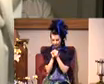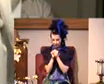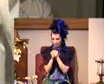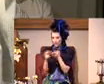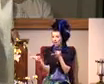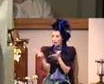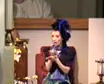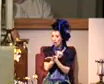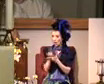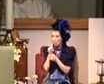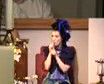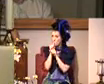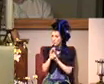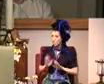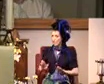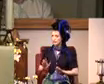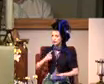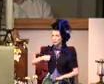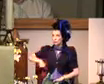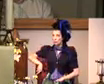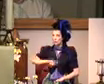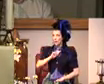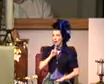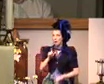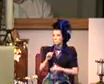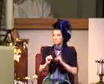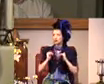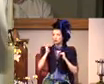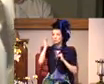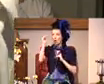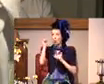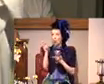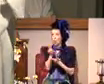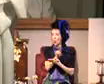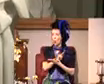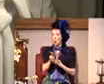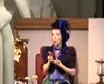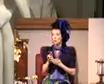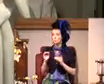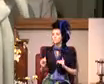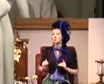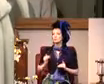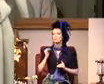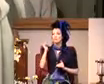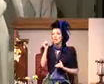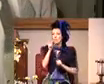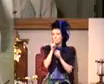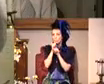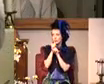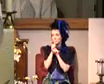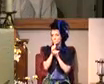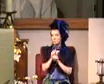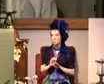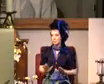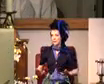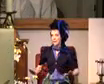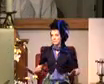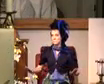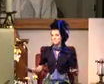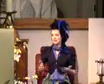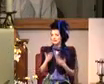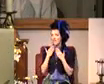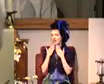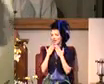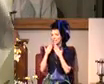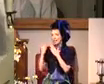Holy and blessed, we are so holy and so blessed, and we thank you. We thank you